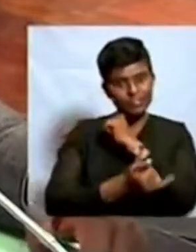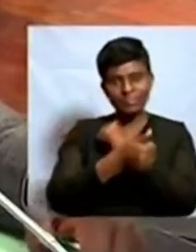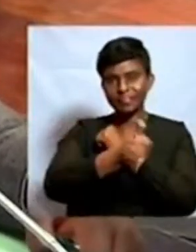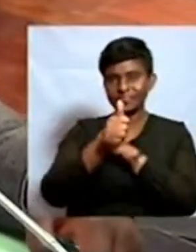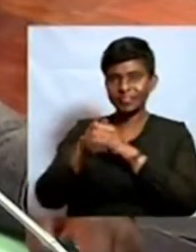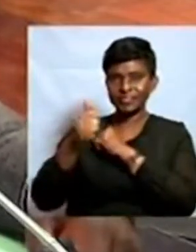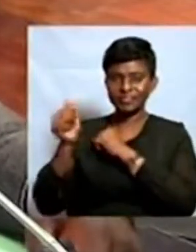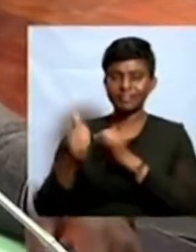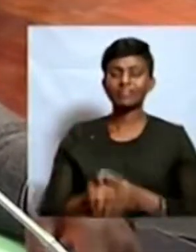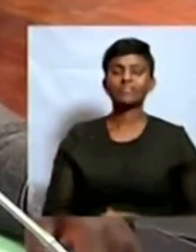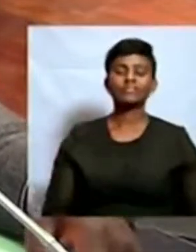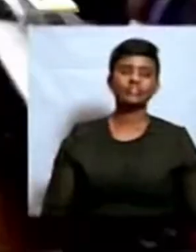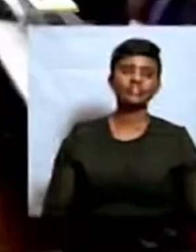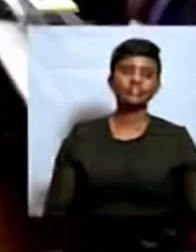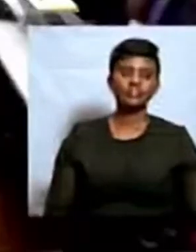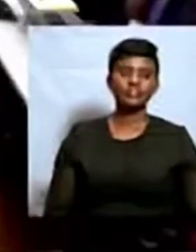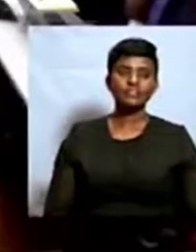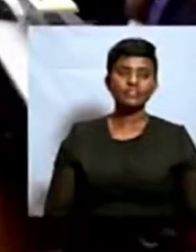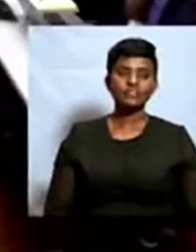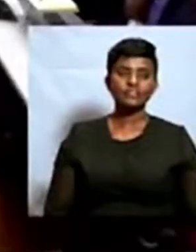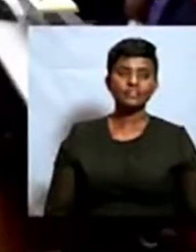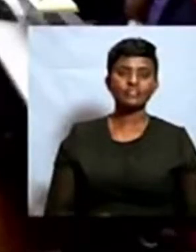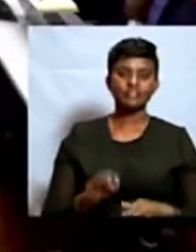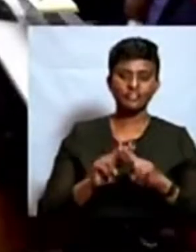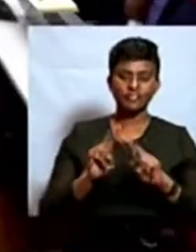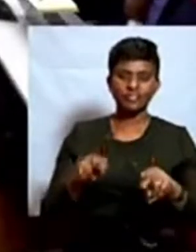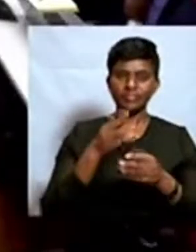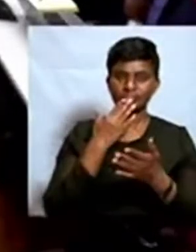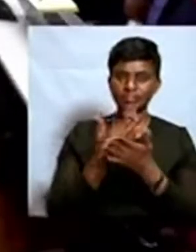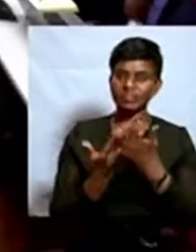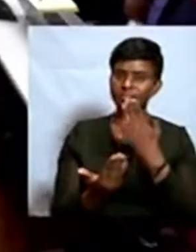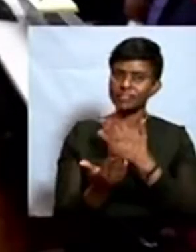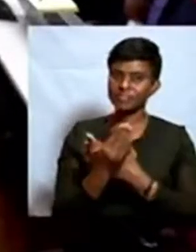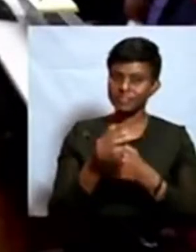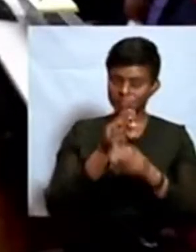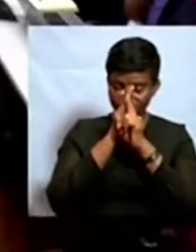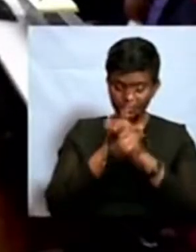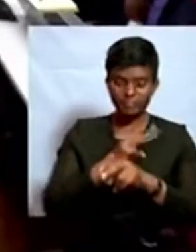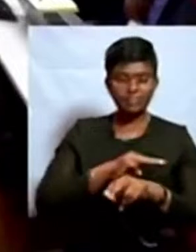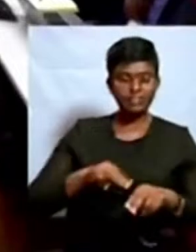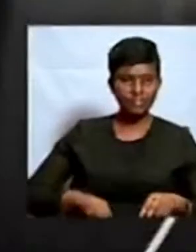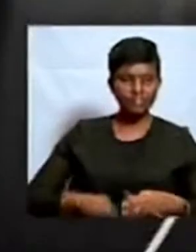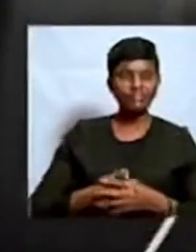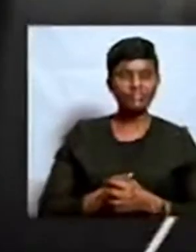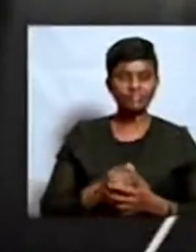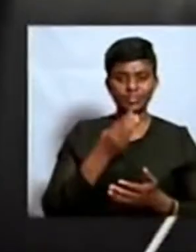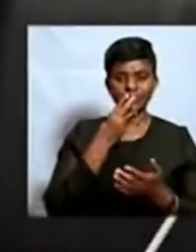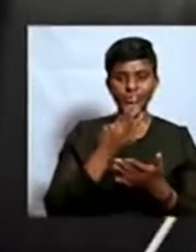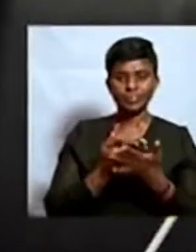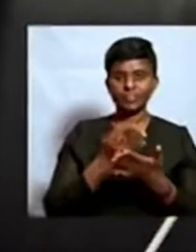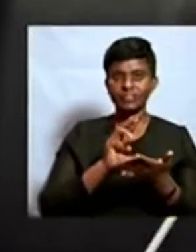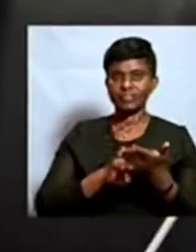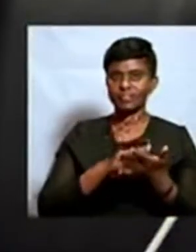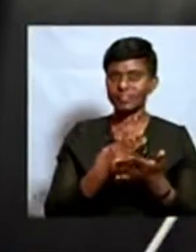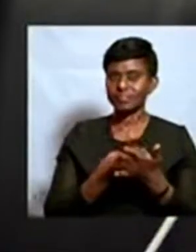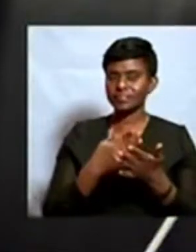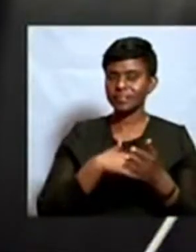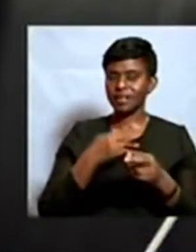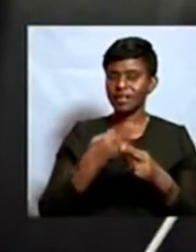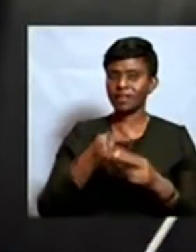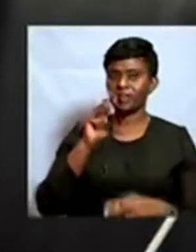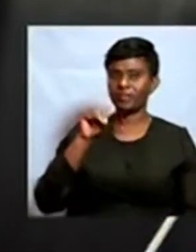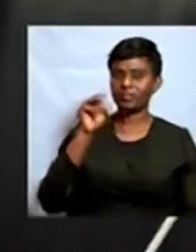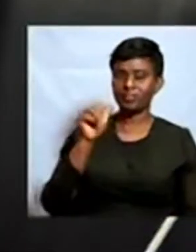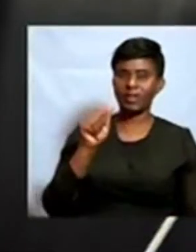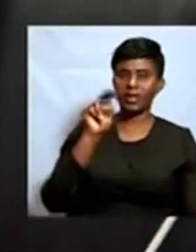themselves. Thank you so much, Chair. Good morning, honorable members, and good morning, Witness. My name is Mandandi Kalie, Member